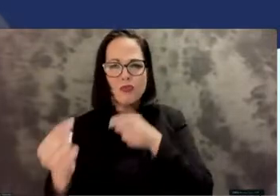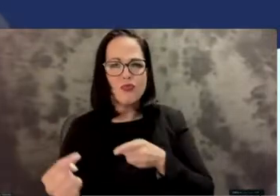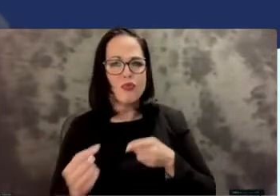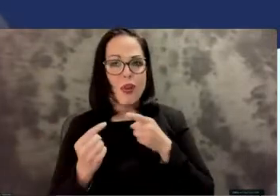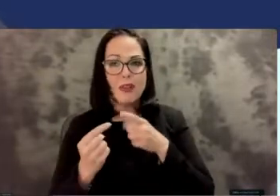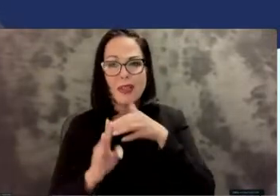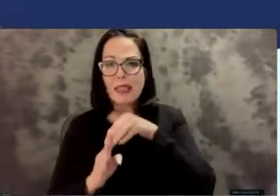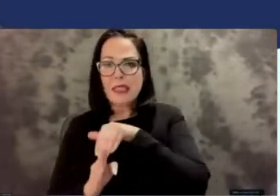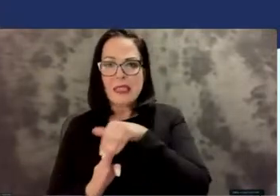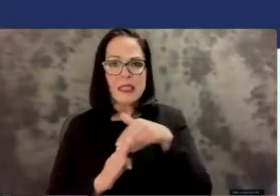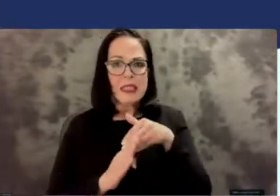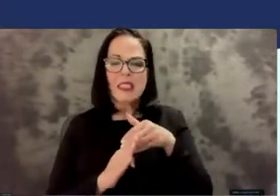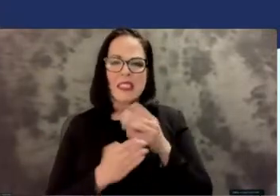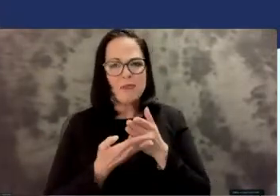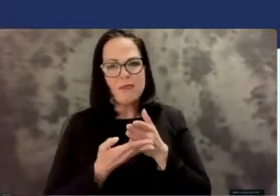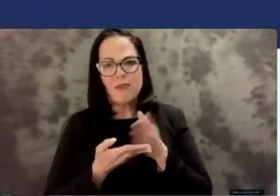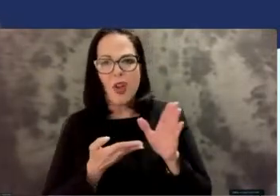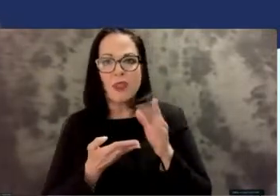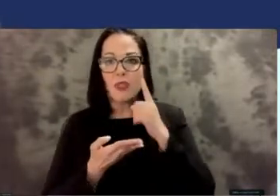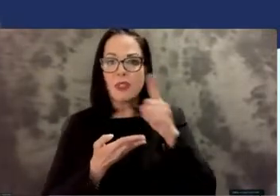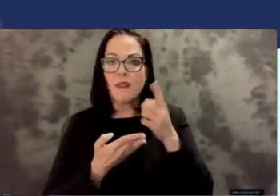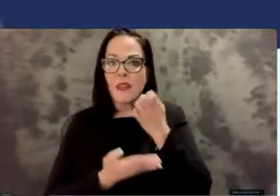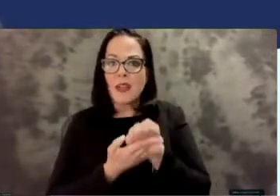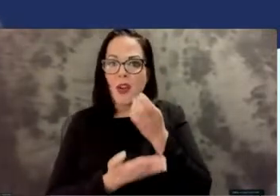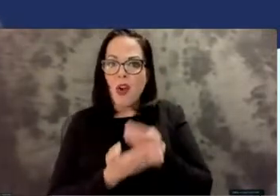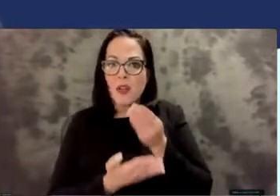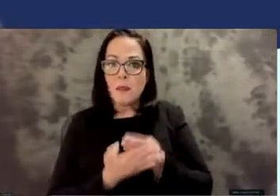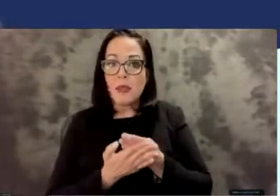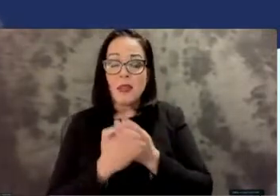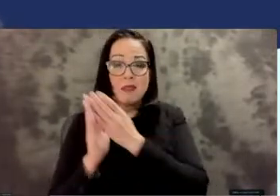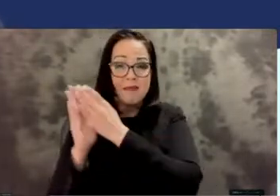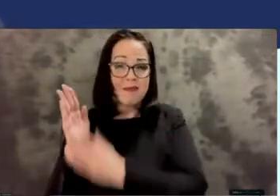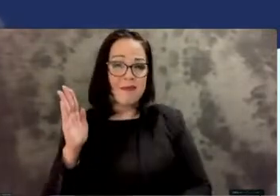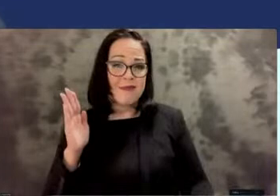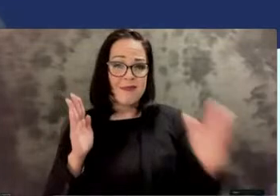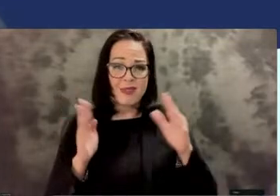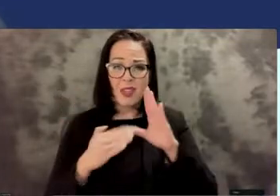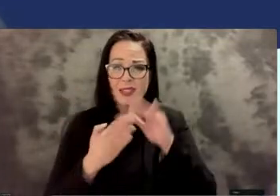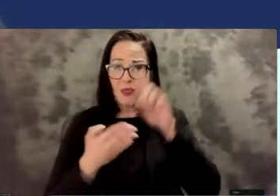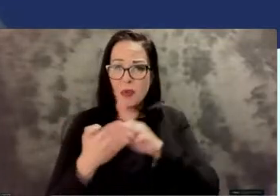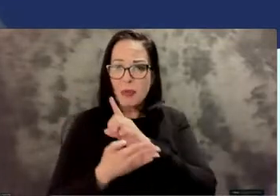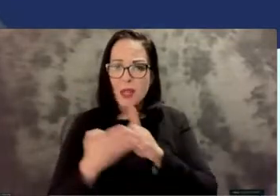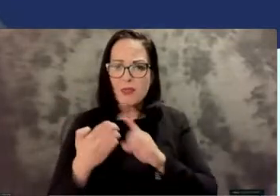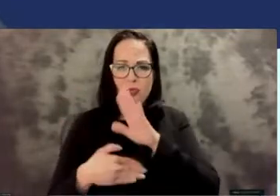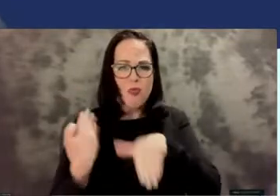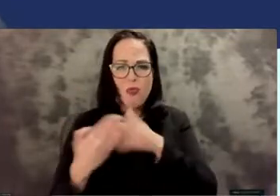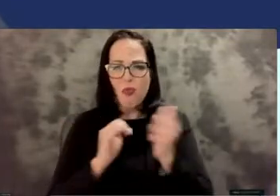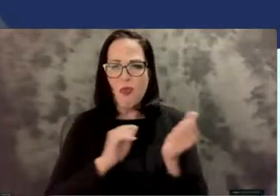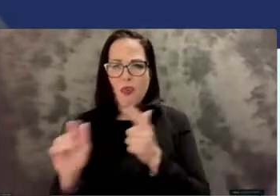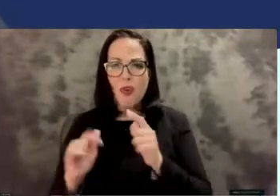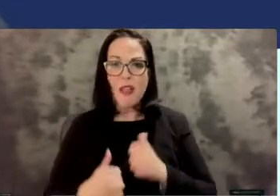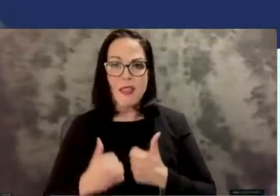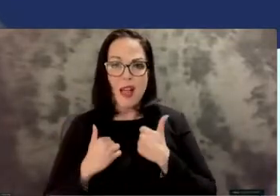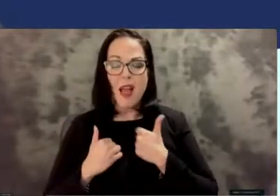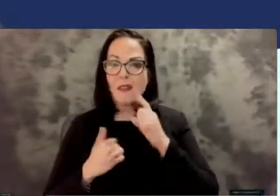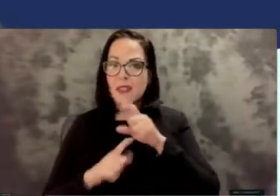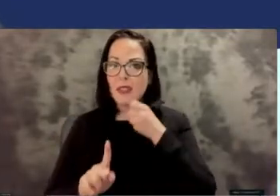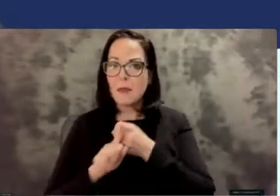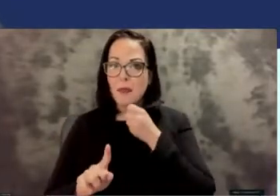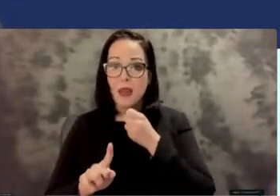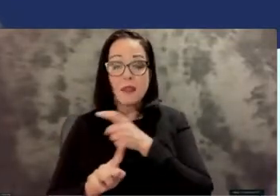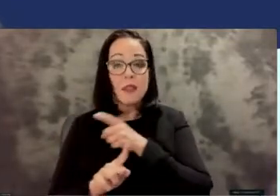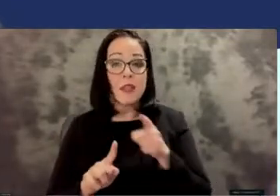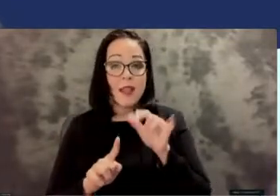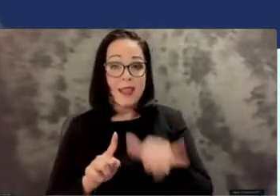Experiences of discrimination touch all of their lives. And on the data front, we will continue to call for the